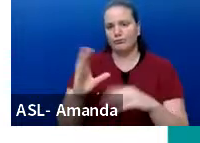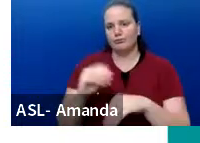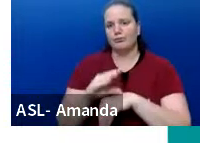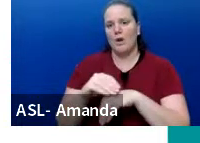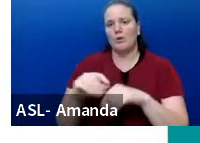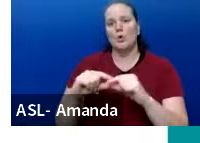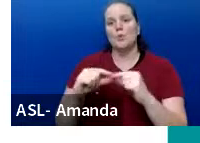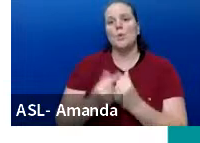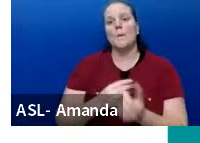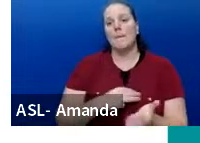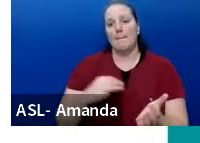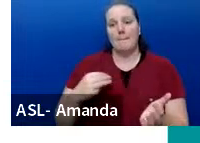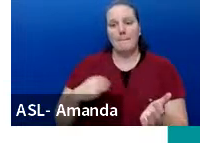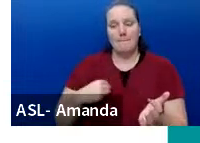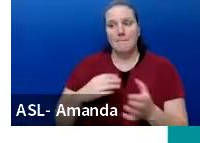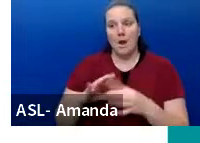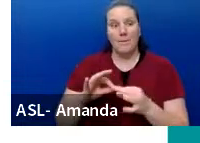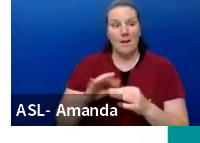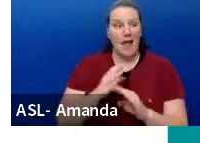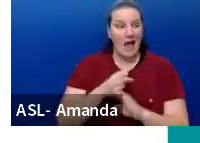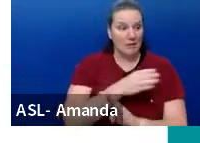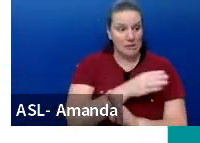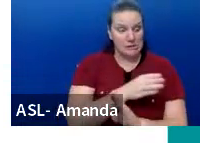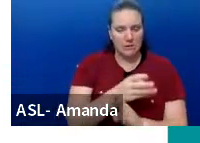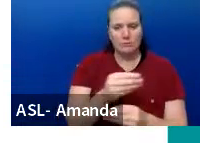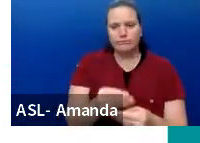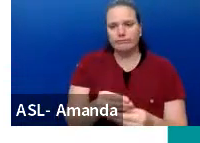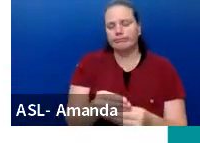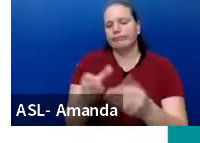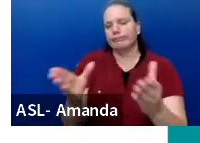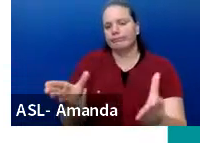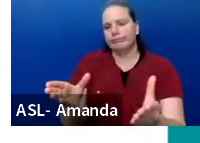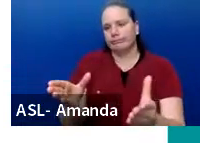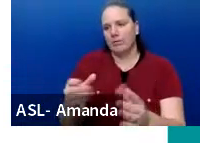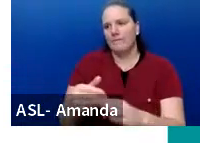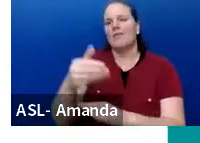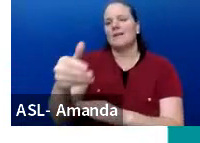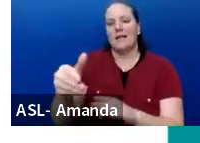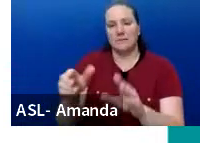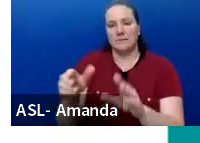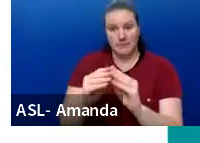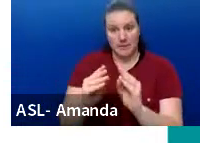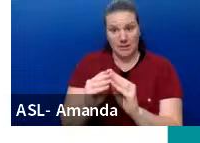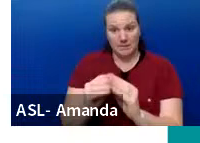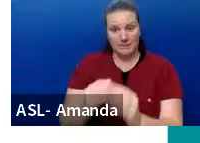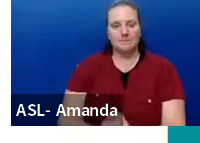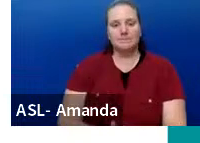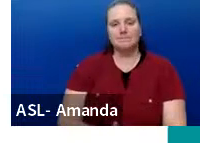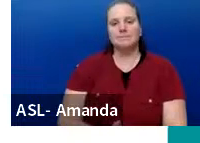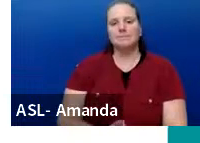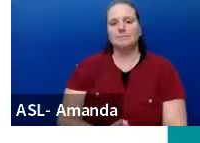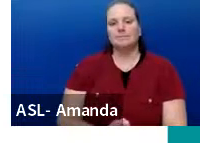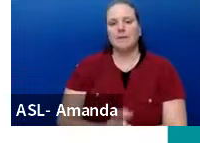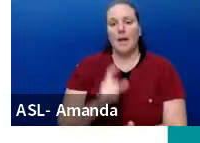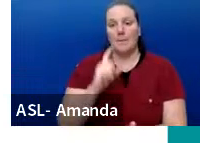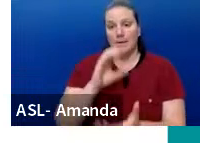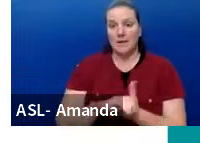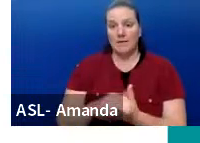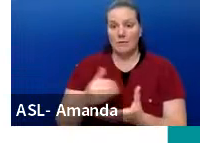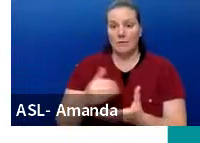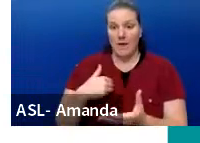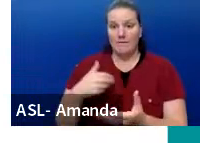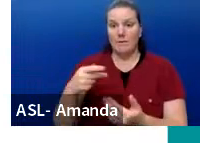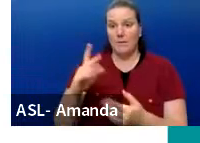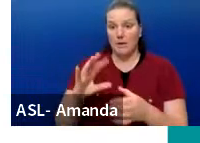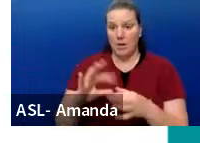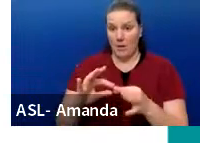members. Comments received after that point will be distributed to members in advance of their next meeting. And I believe we have public